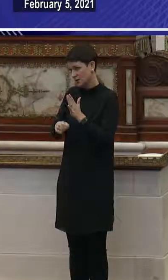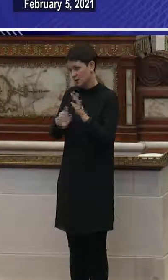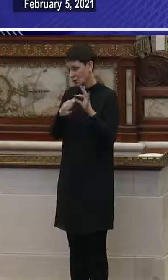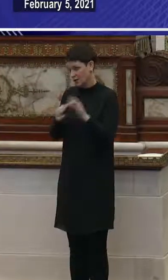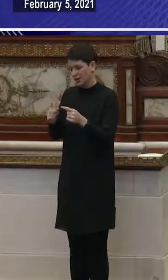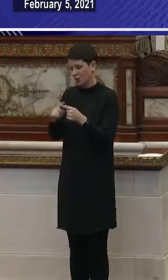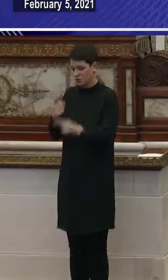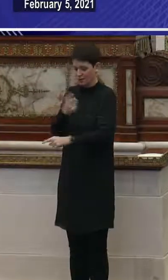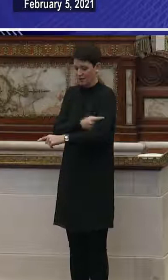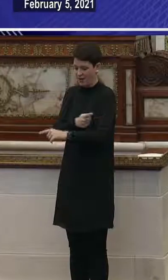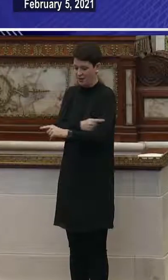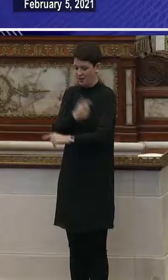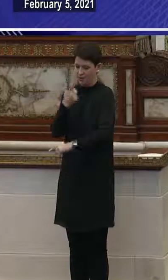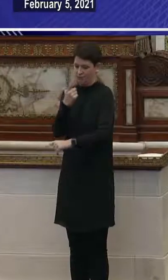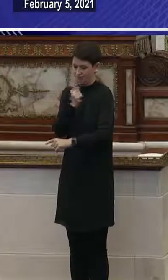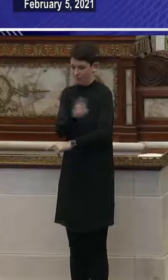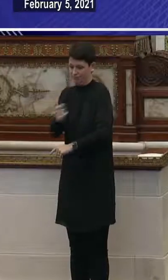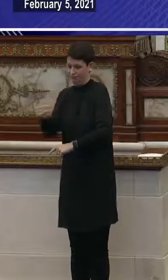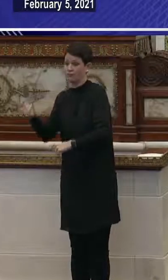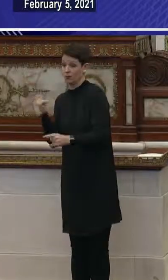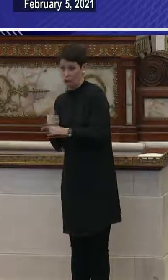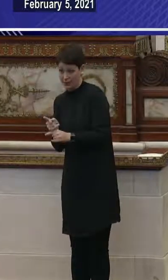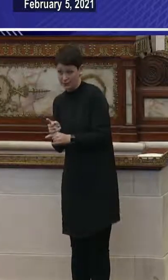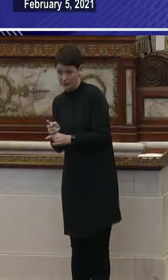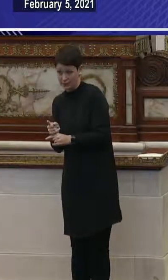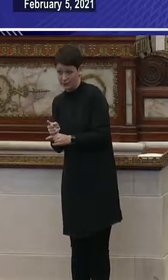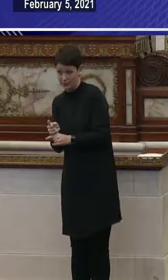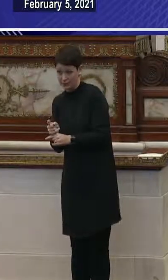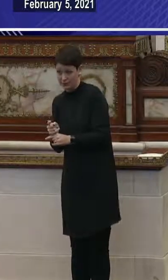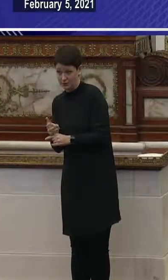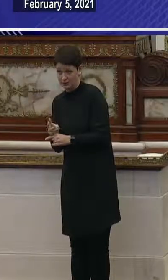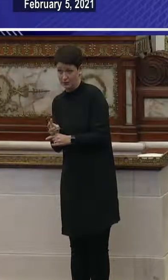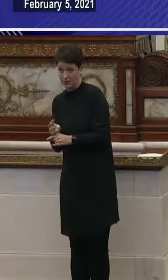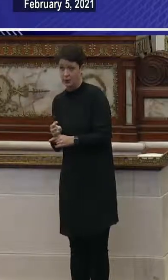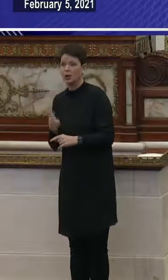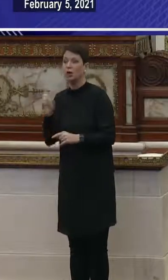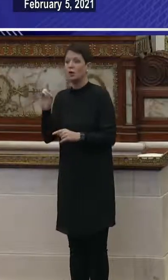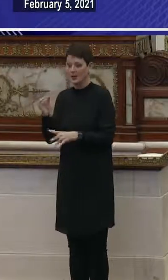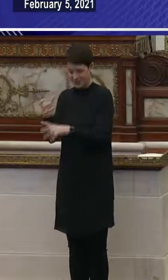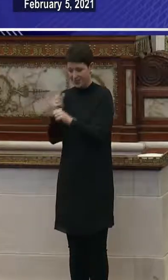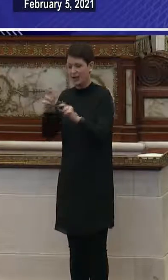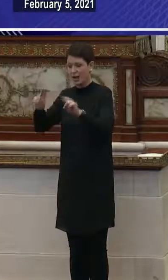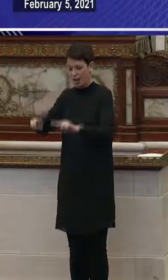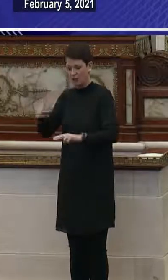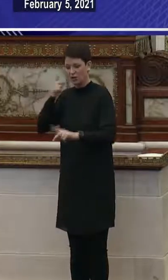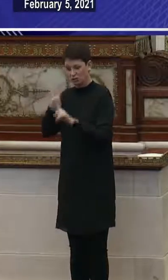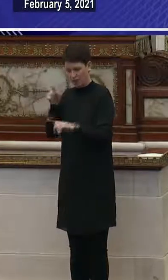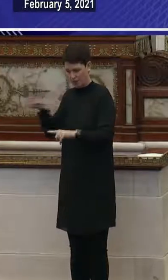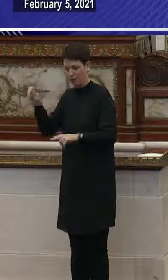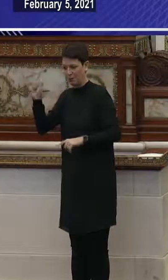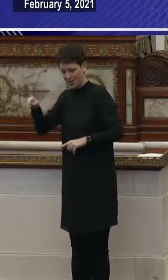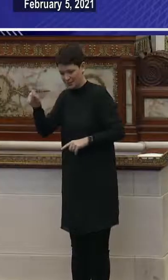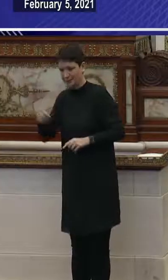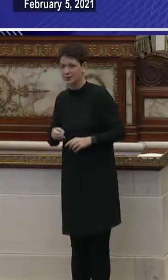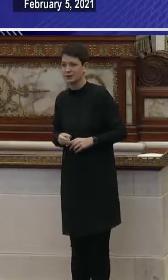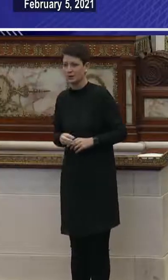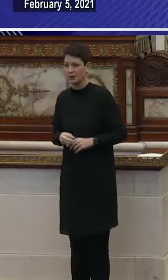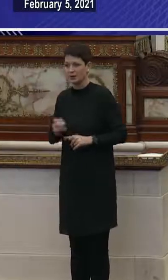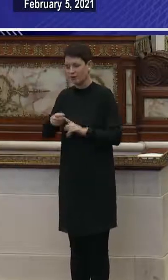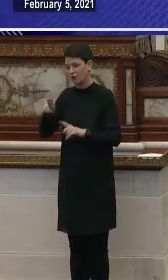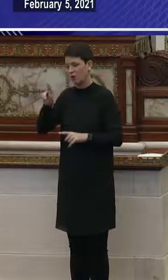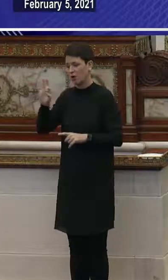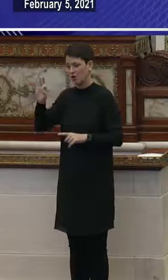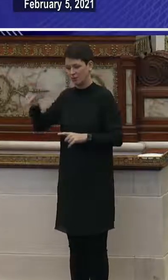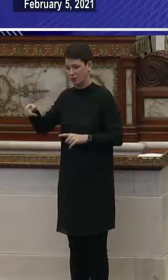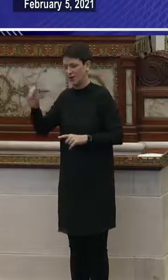related to vaccine administration. Is that correct? We did receive an application from them, from the RFP,